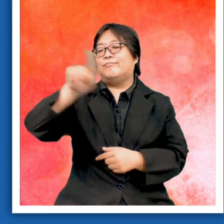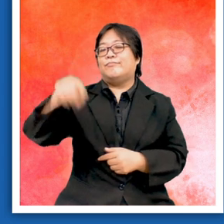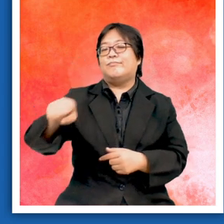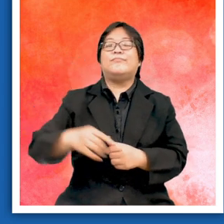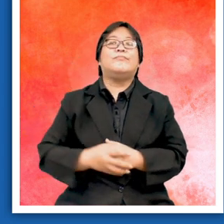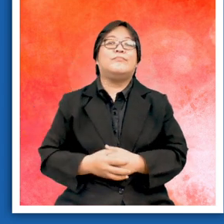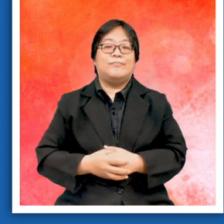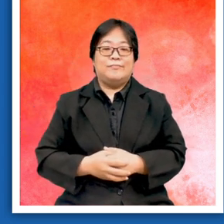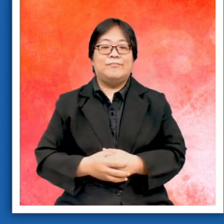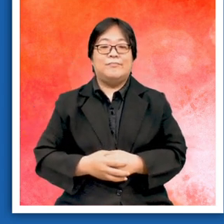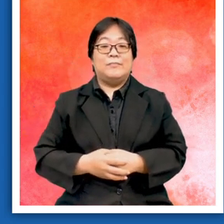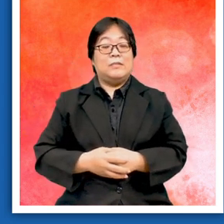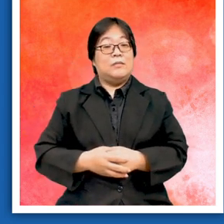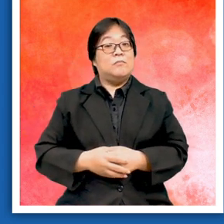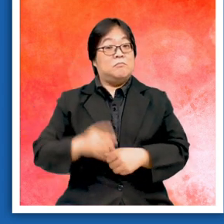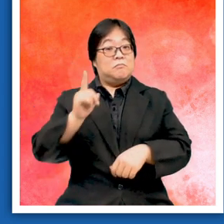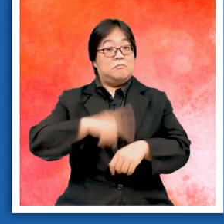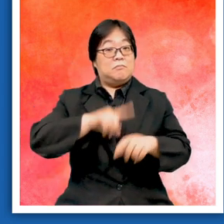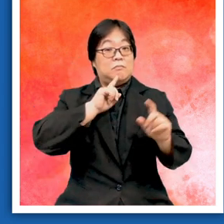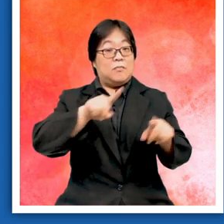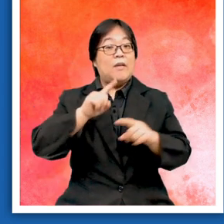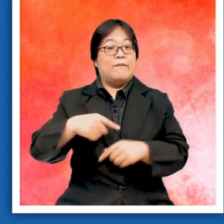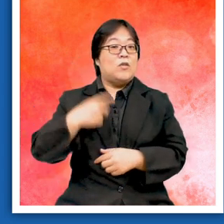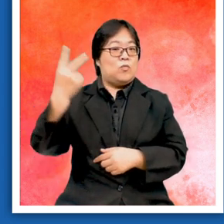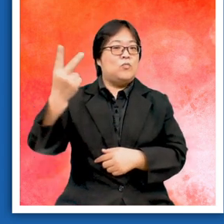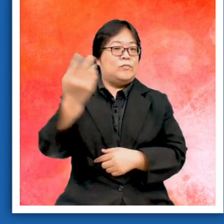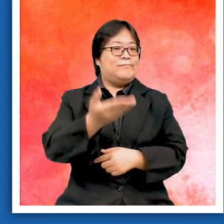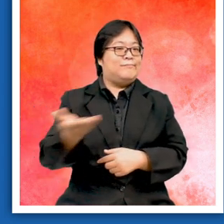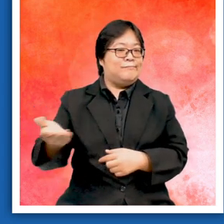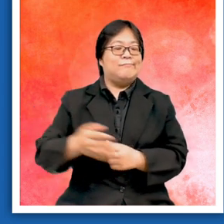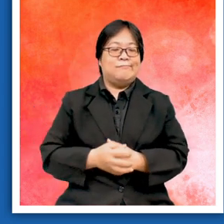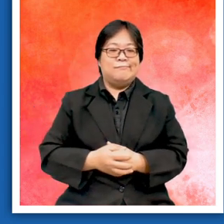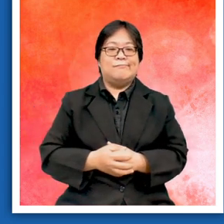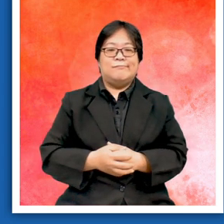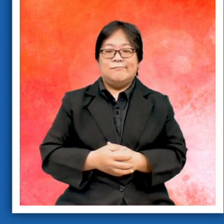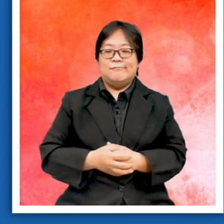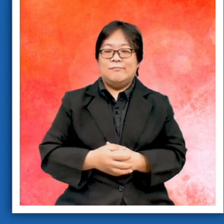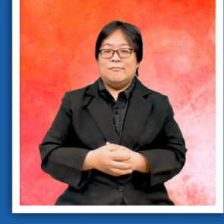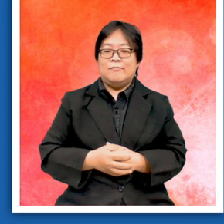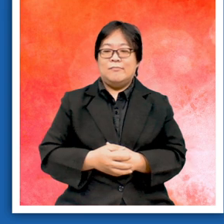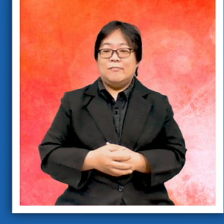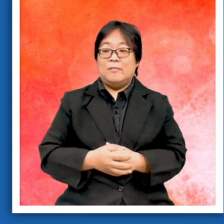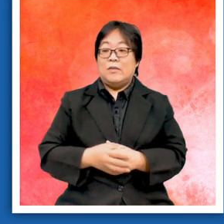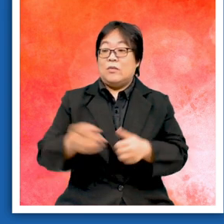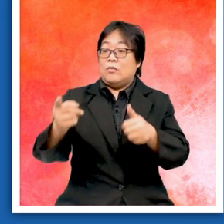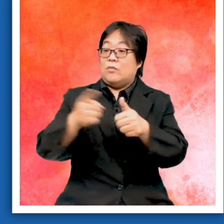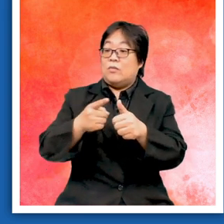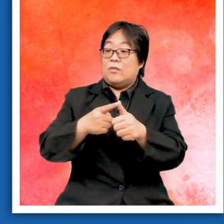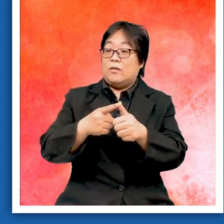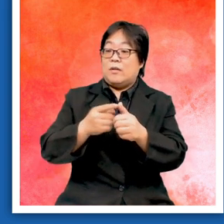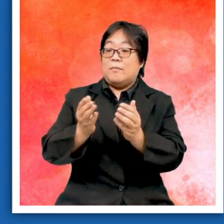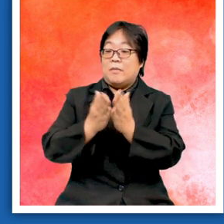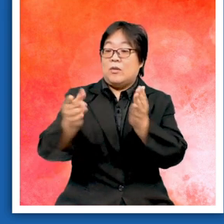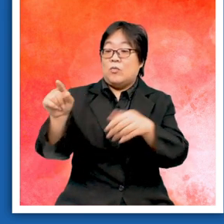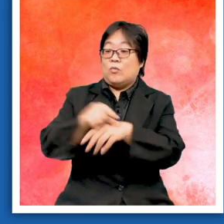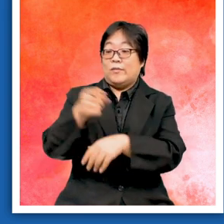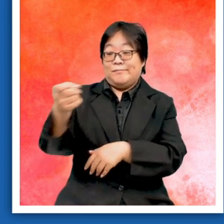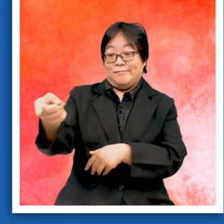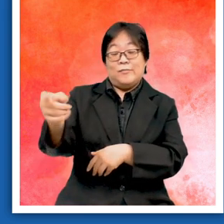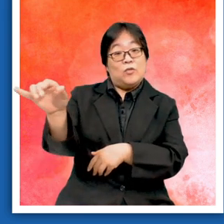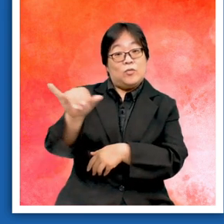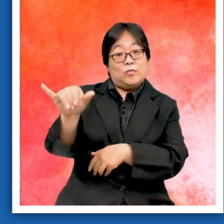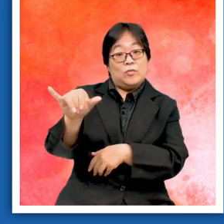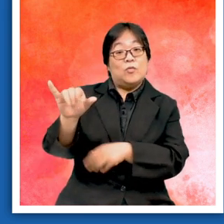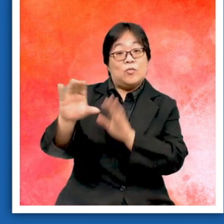While taking up the quiz, there are two things happening. One, the student will be using this browser,